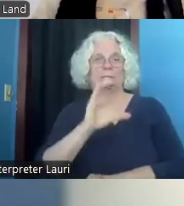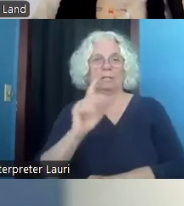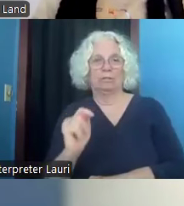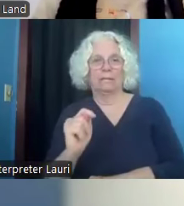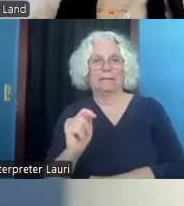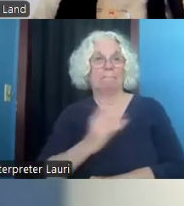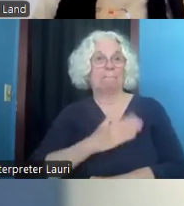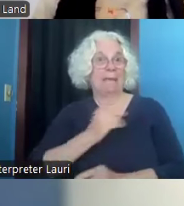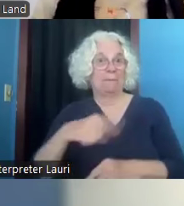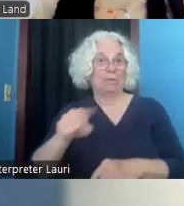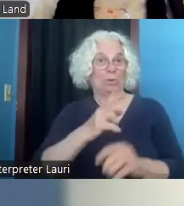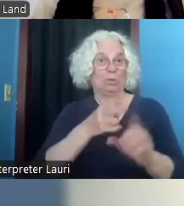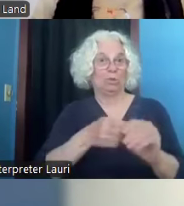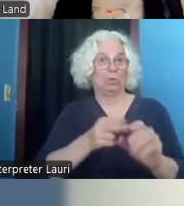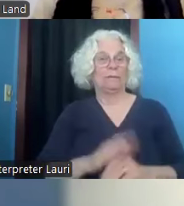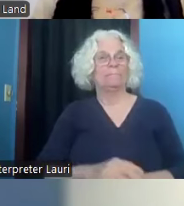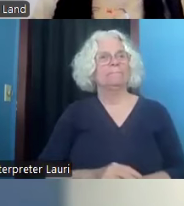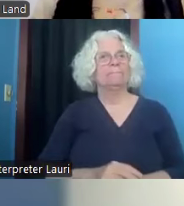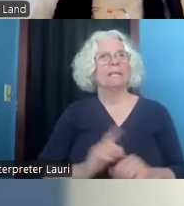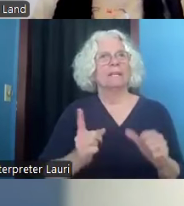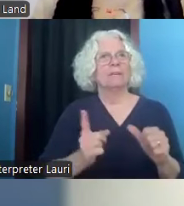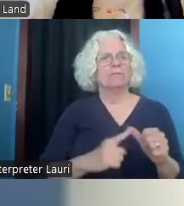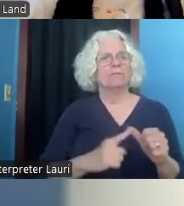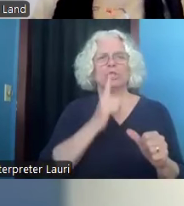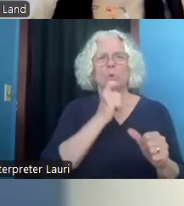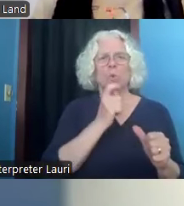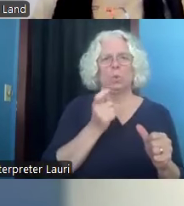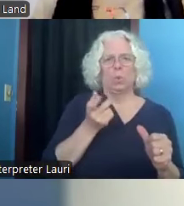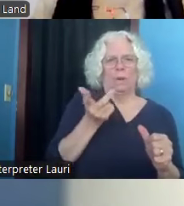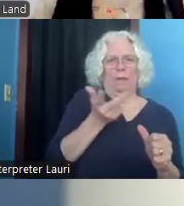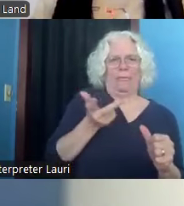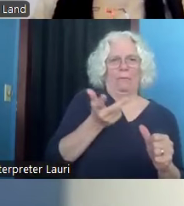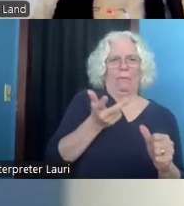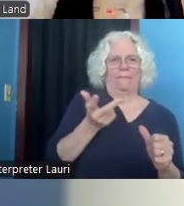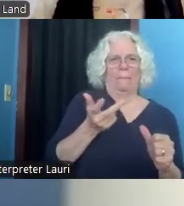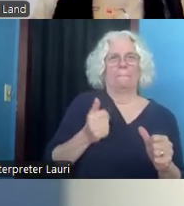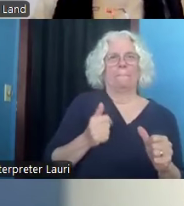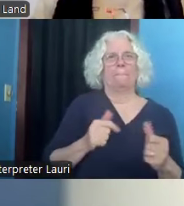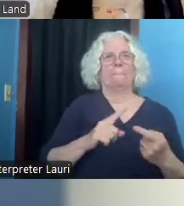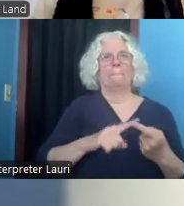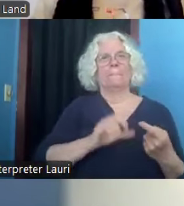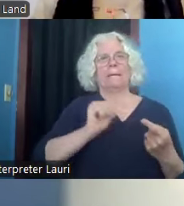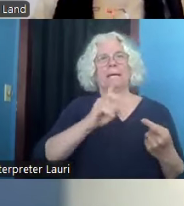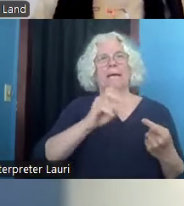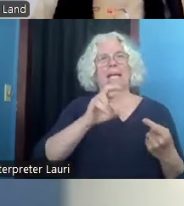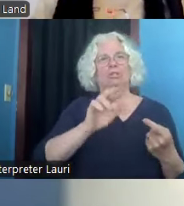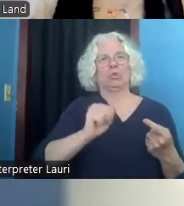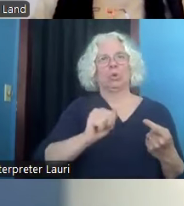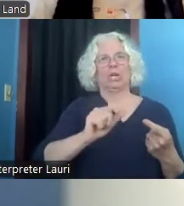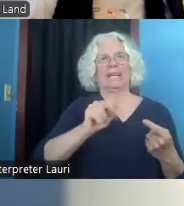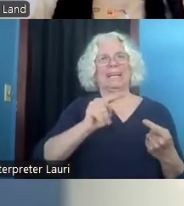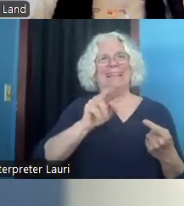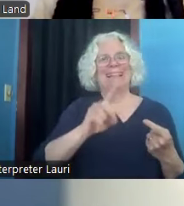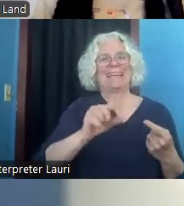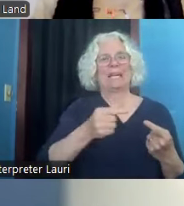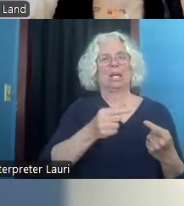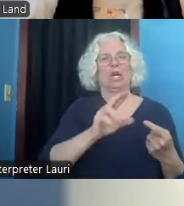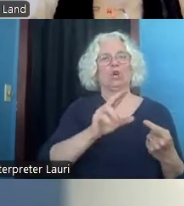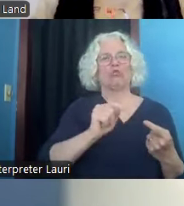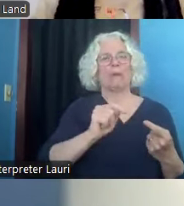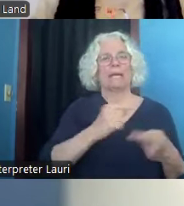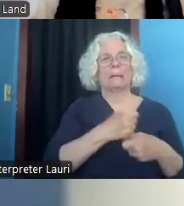Before we get started, let's take a moment to introduce ourselves. Hi, my name is Adora Land, the grant-making director with a focus